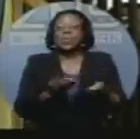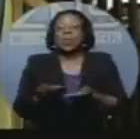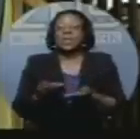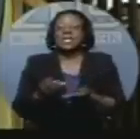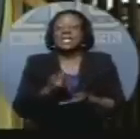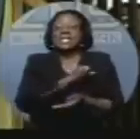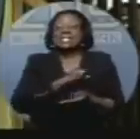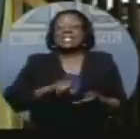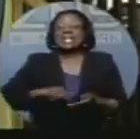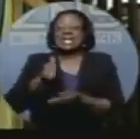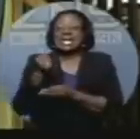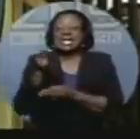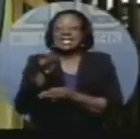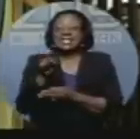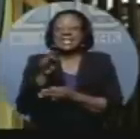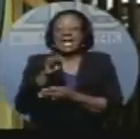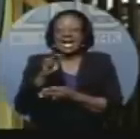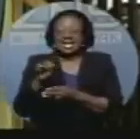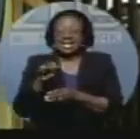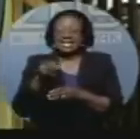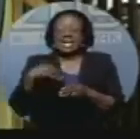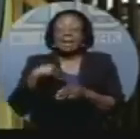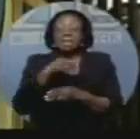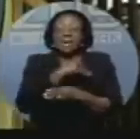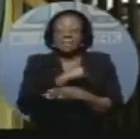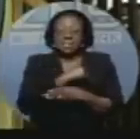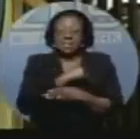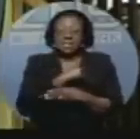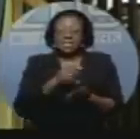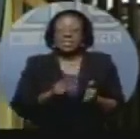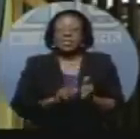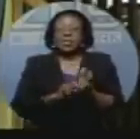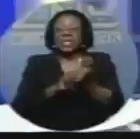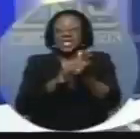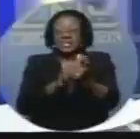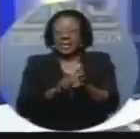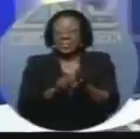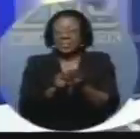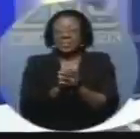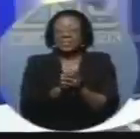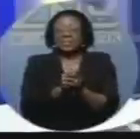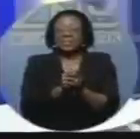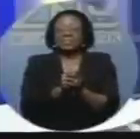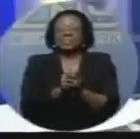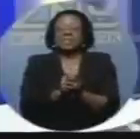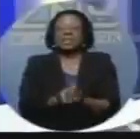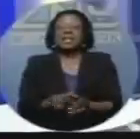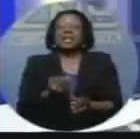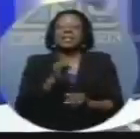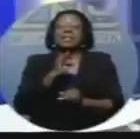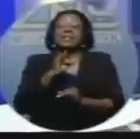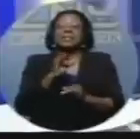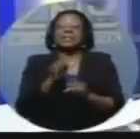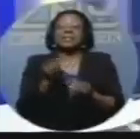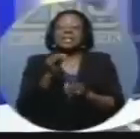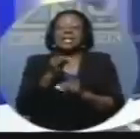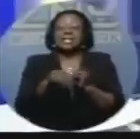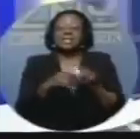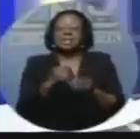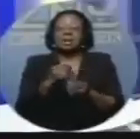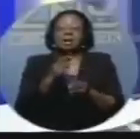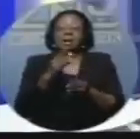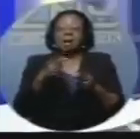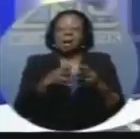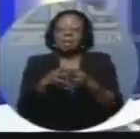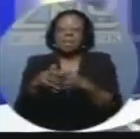pay sets in ensuring that the revenue, the government revenue, is paid. The Inter-American Development Bank and the